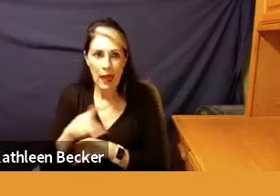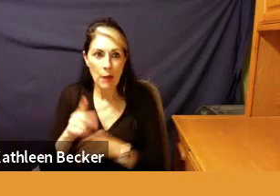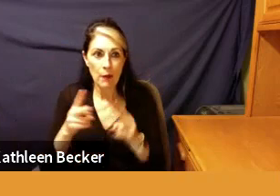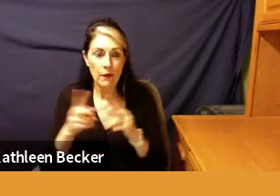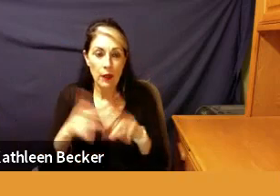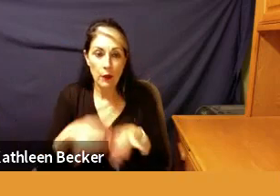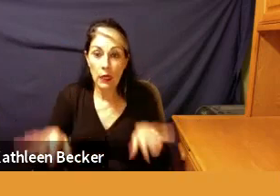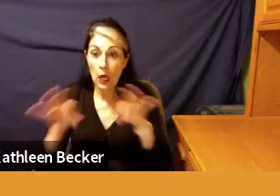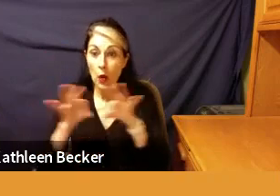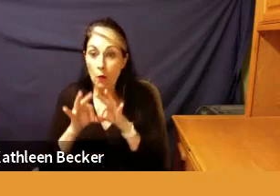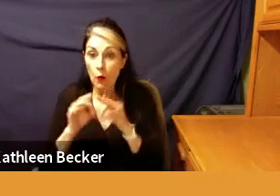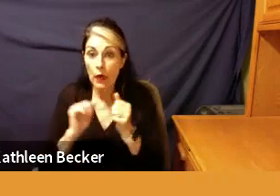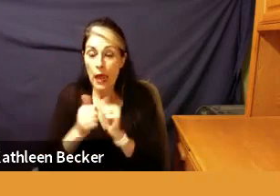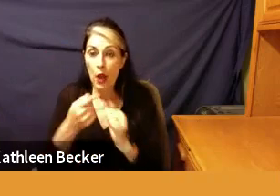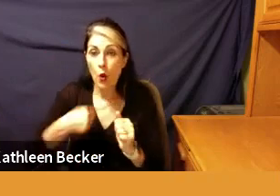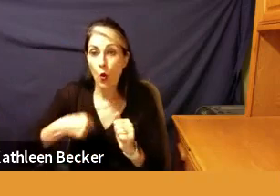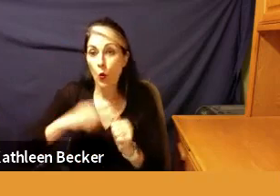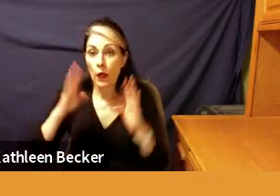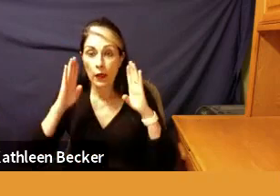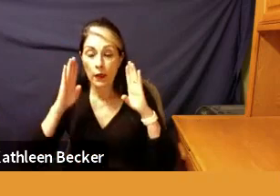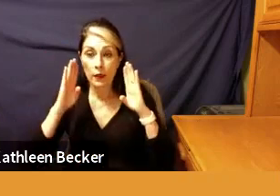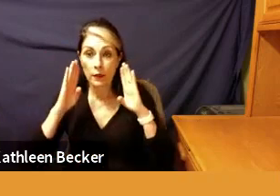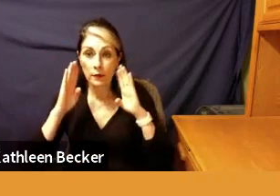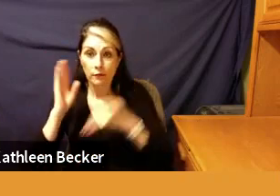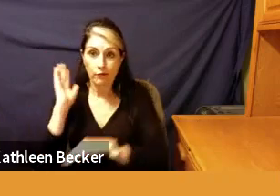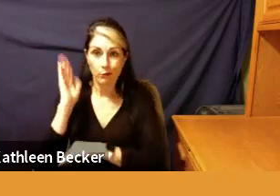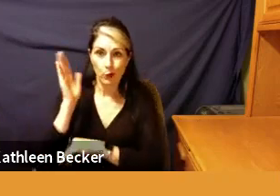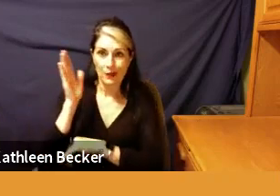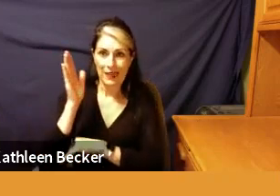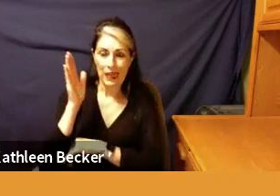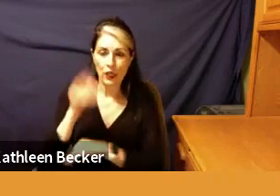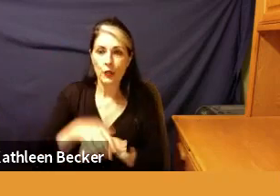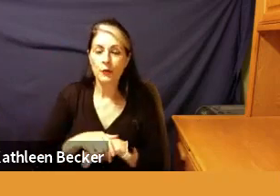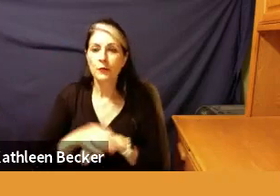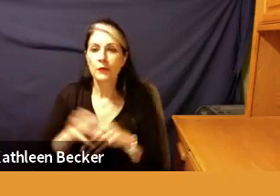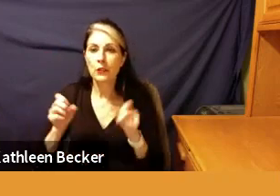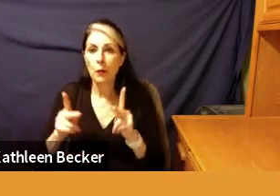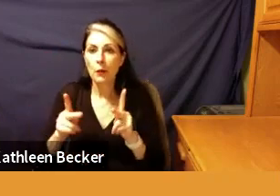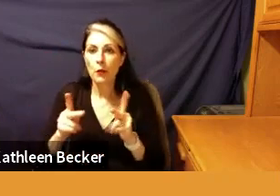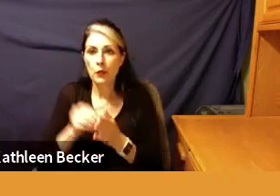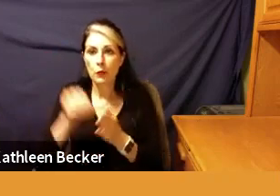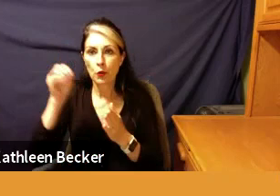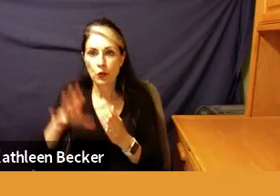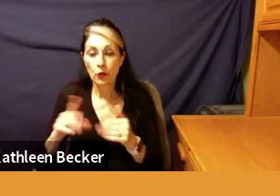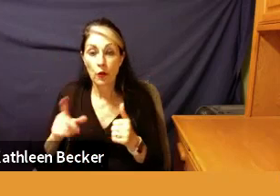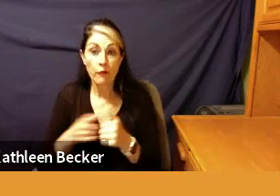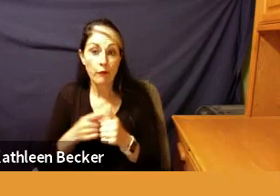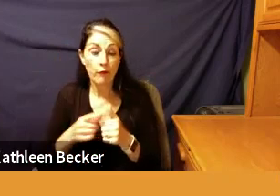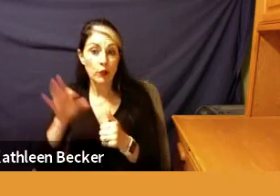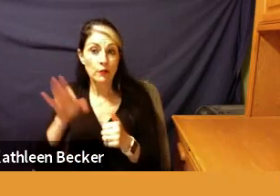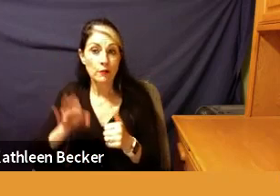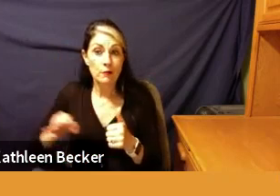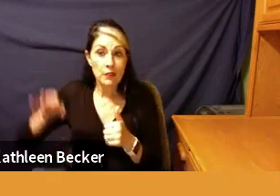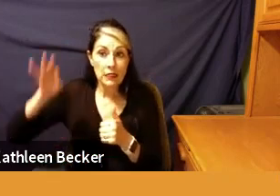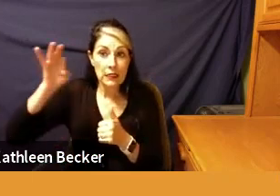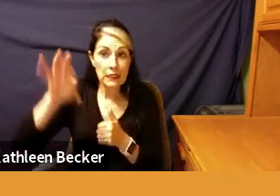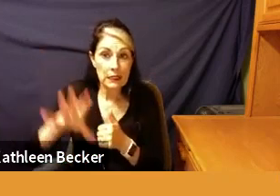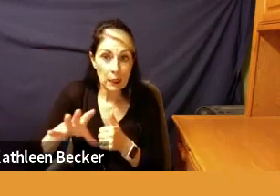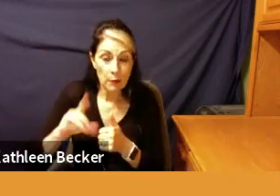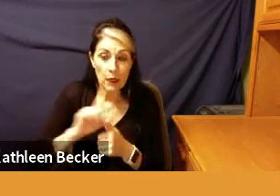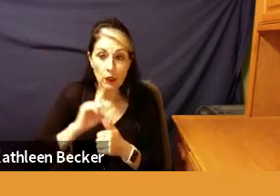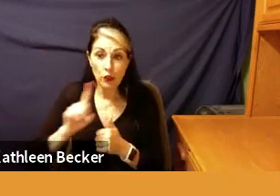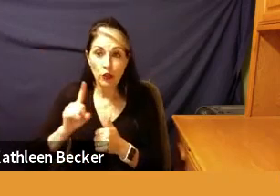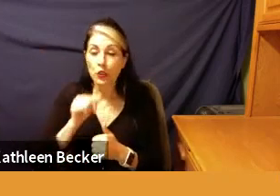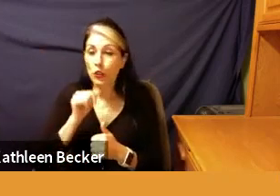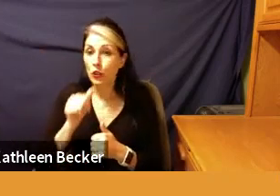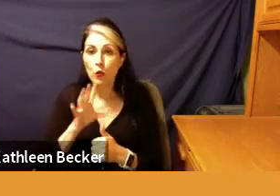important in how we present this opportunity to our students. So the first tip I have for you is to make sure you